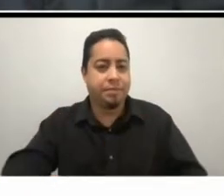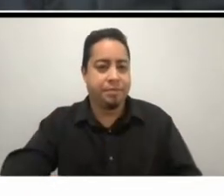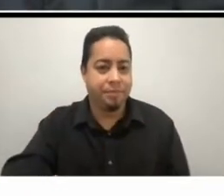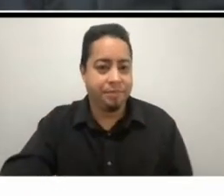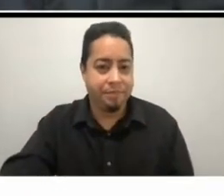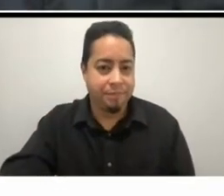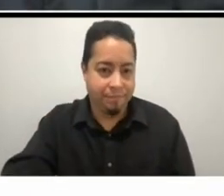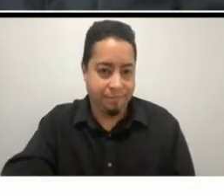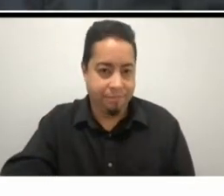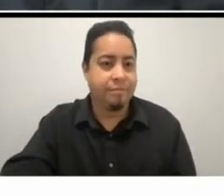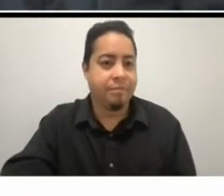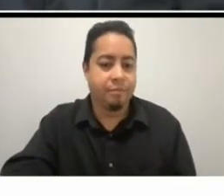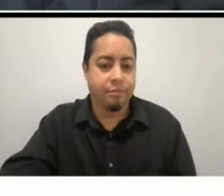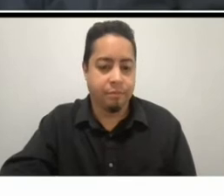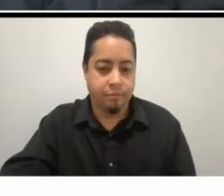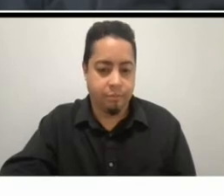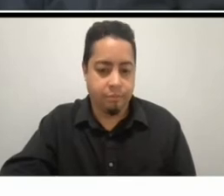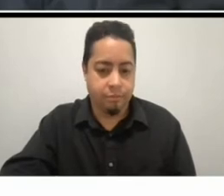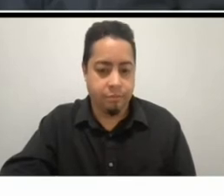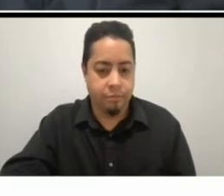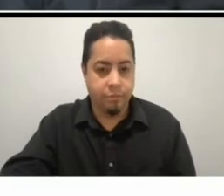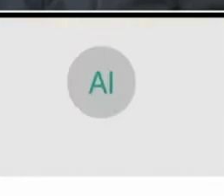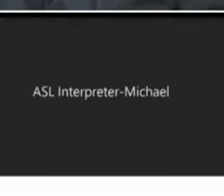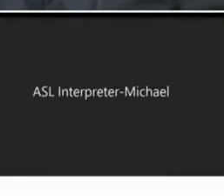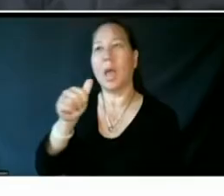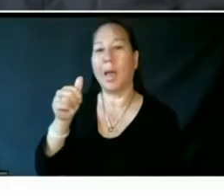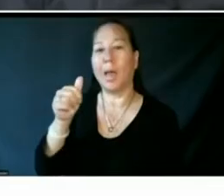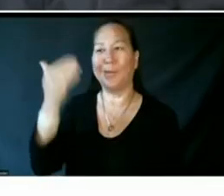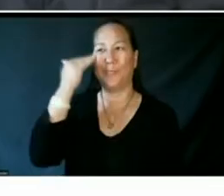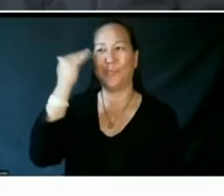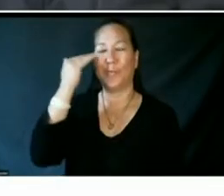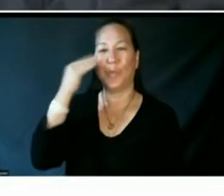with Arizona law or any other laws, but